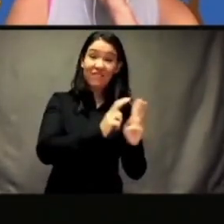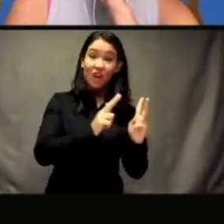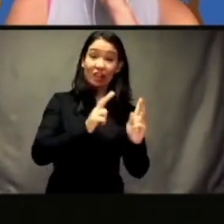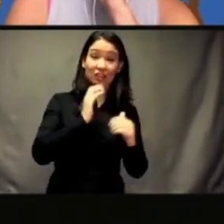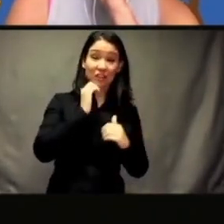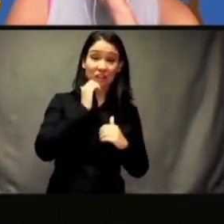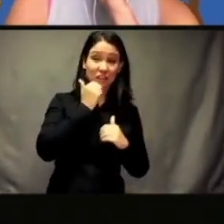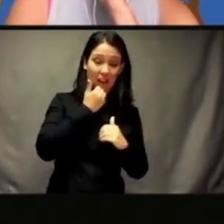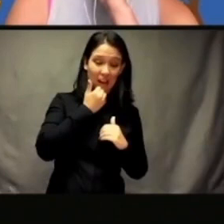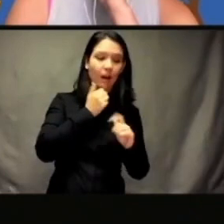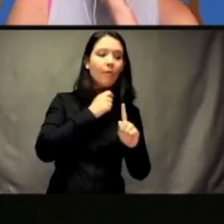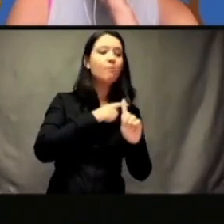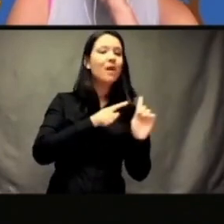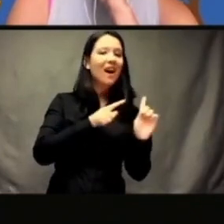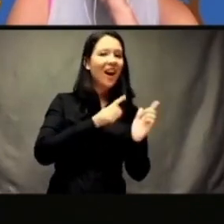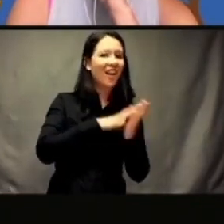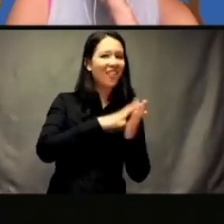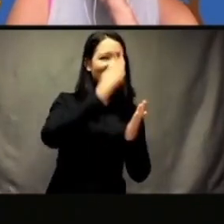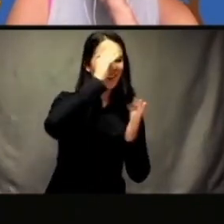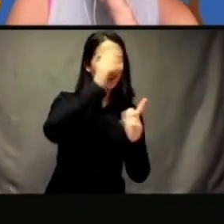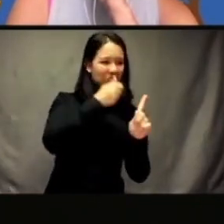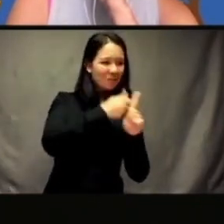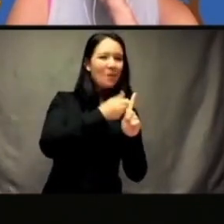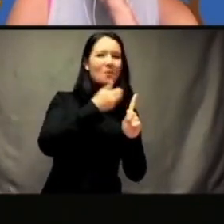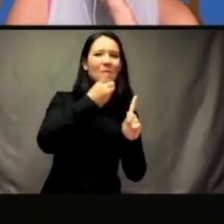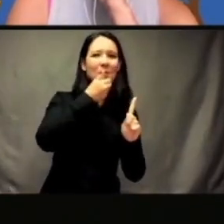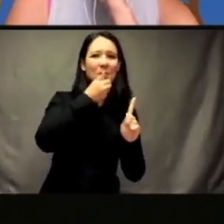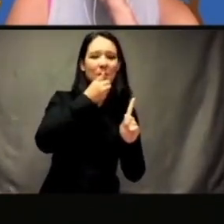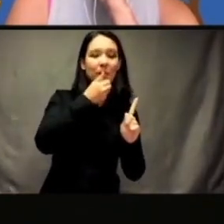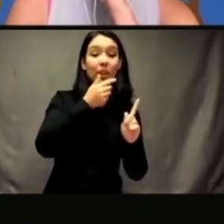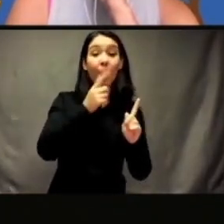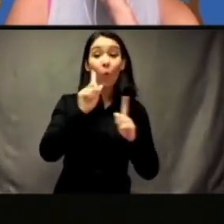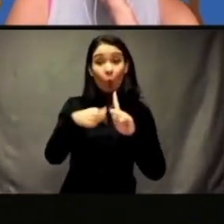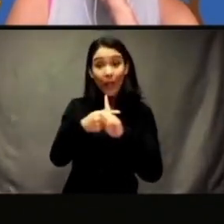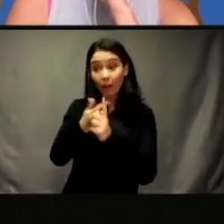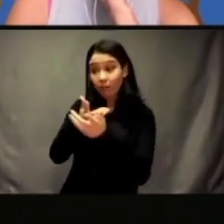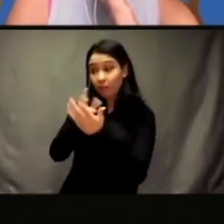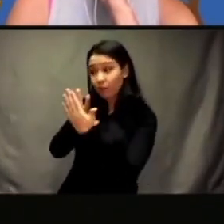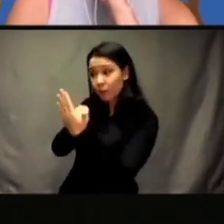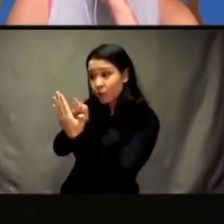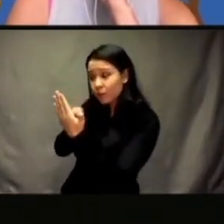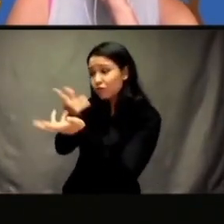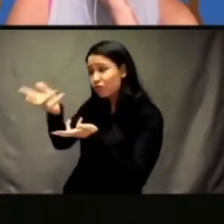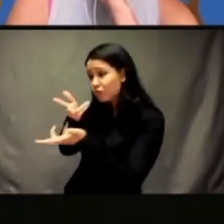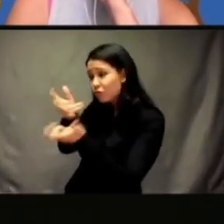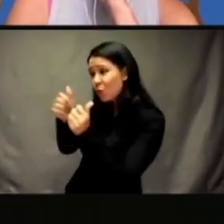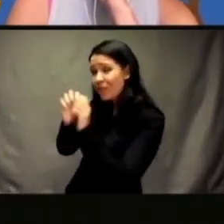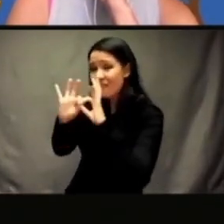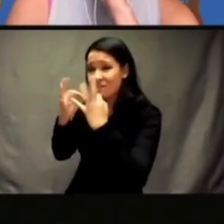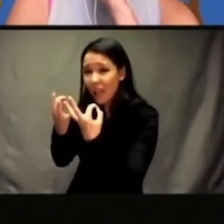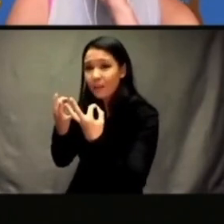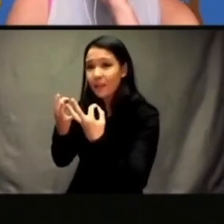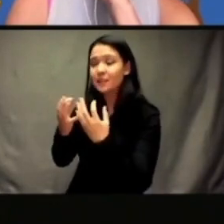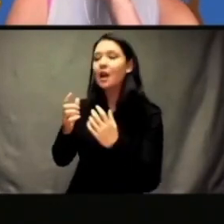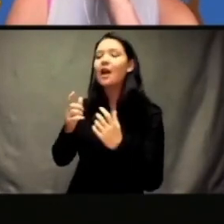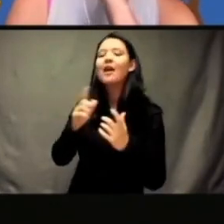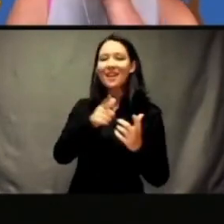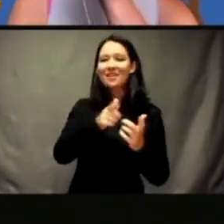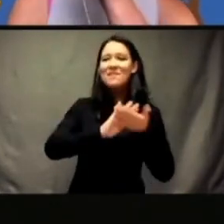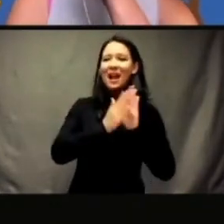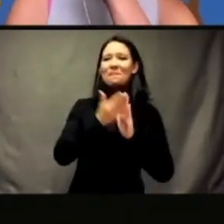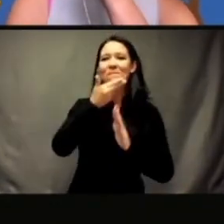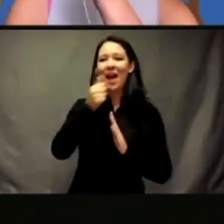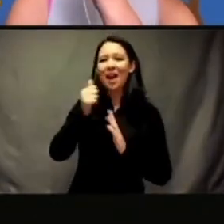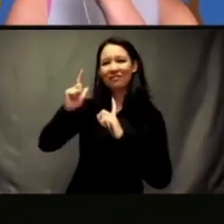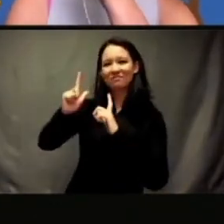that he took better photos and videos when he got to know the families. And children especially will not let you